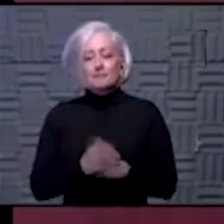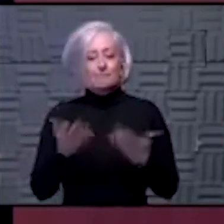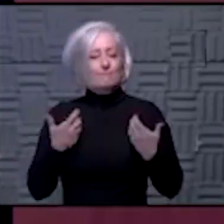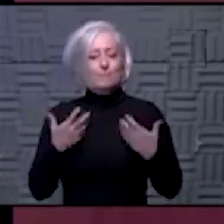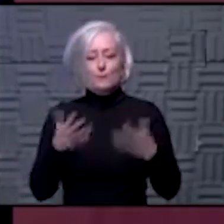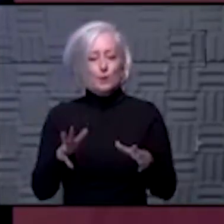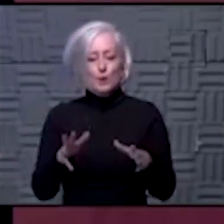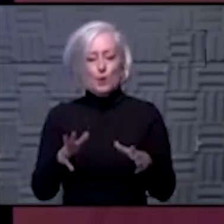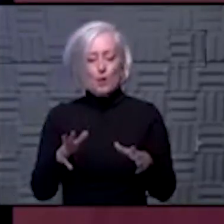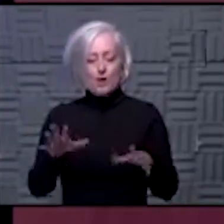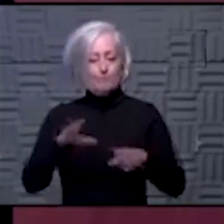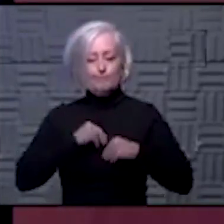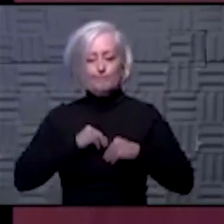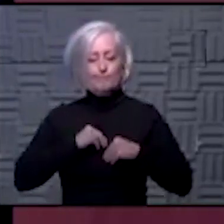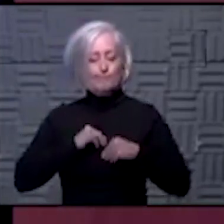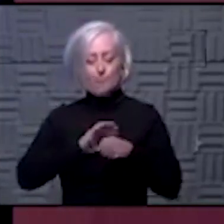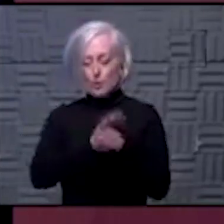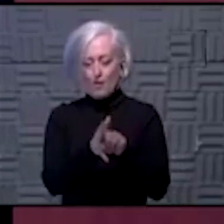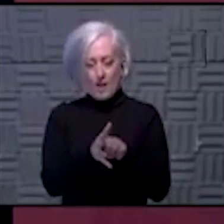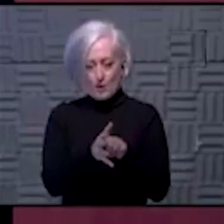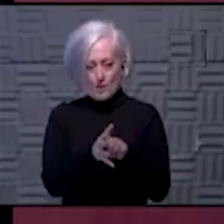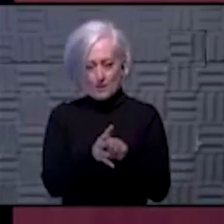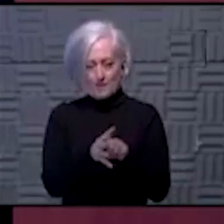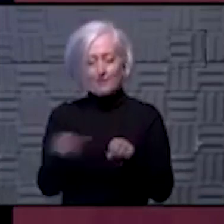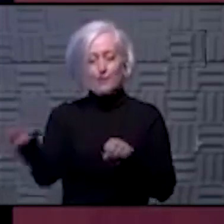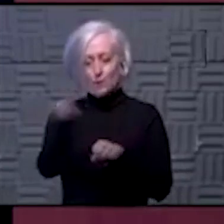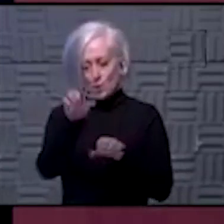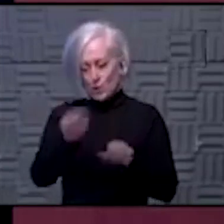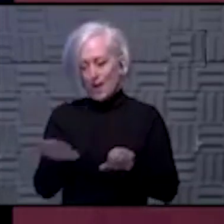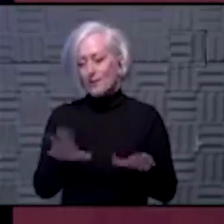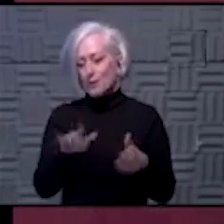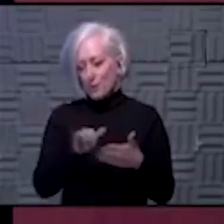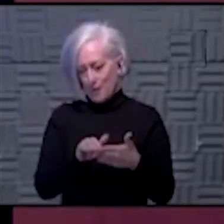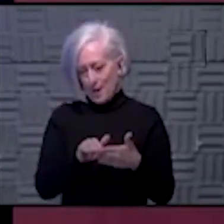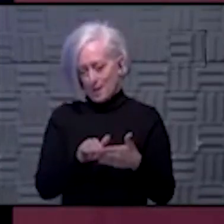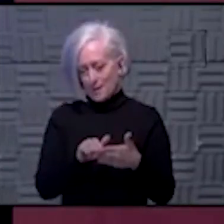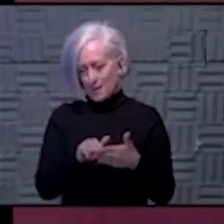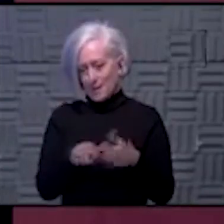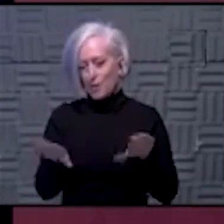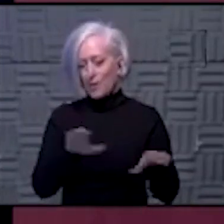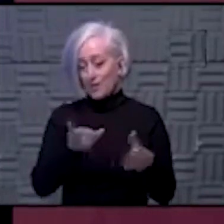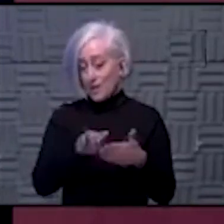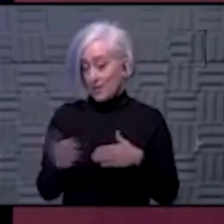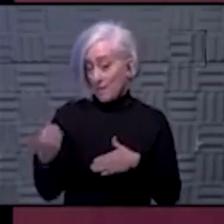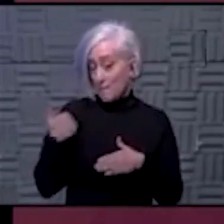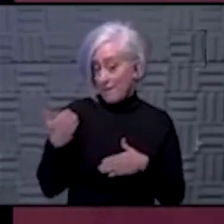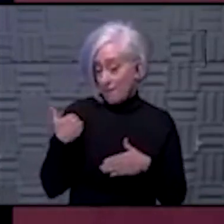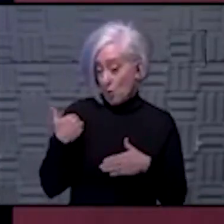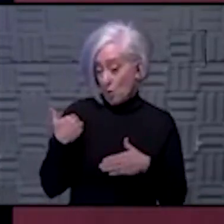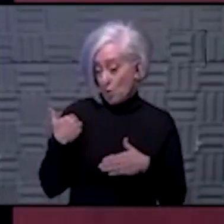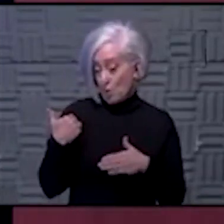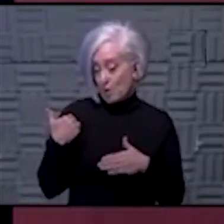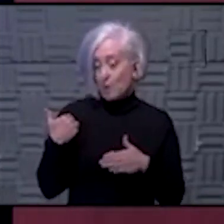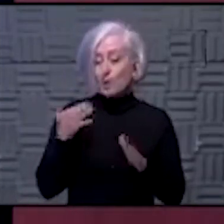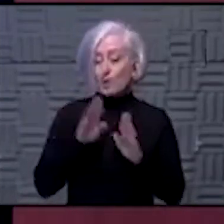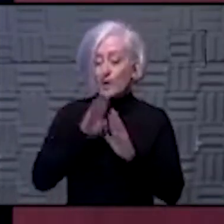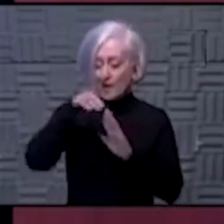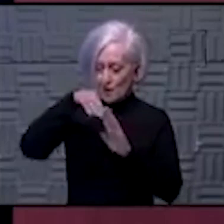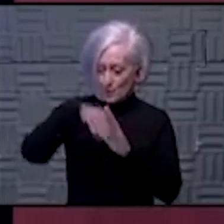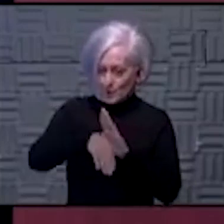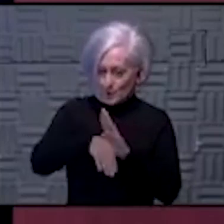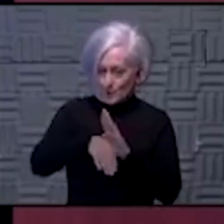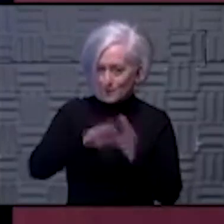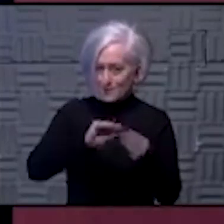burned? We can do this. We've done it before. We did it in the spring. We can bend the curve again. We can keep